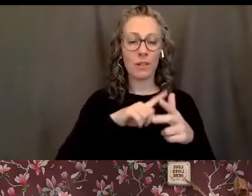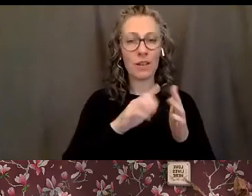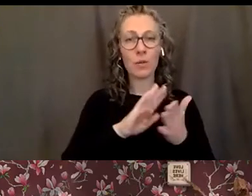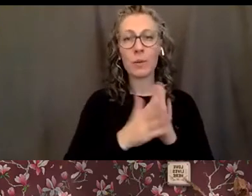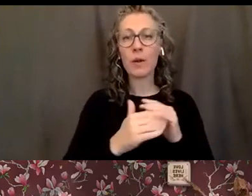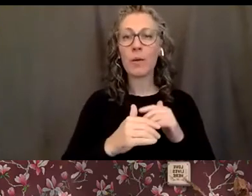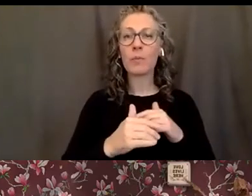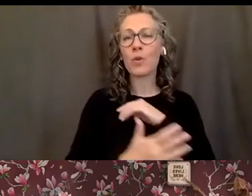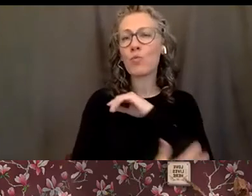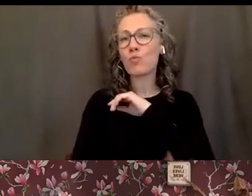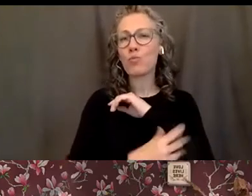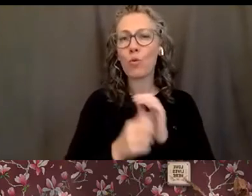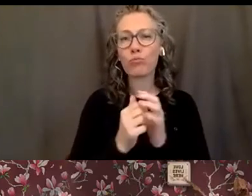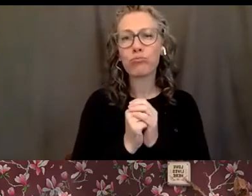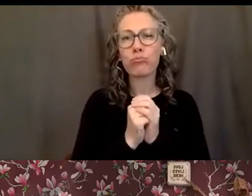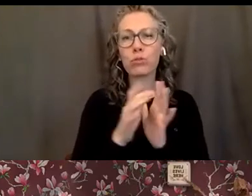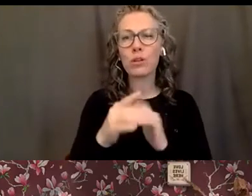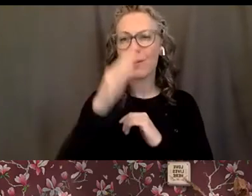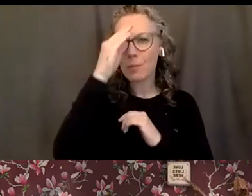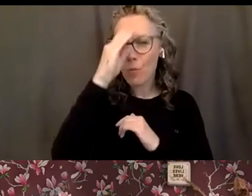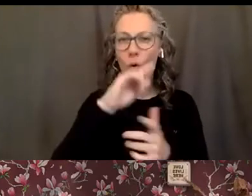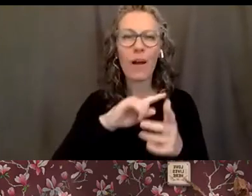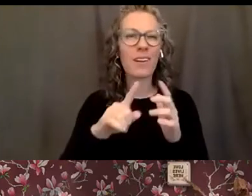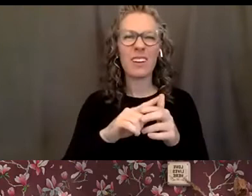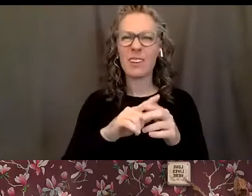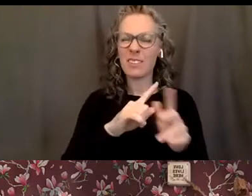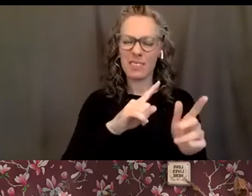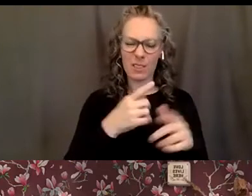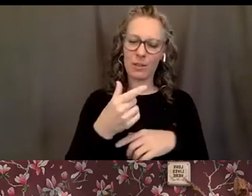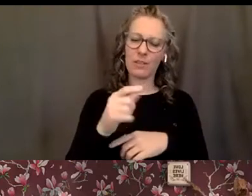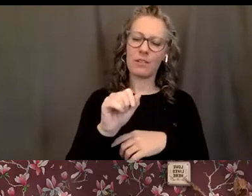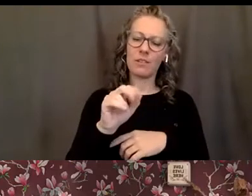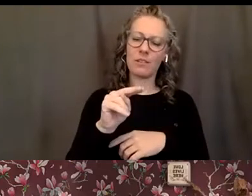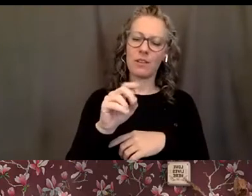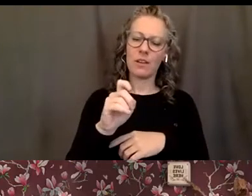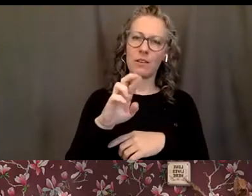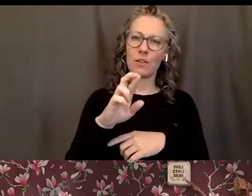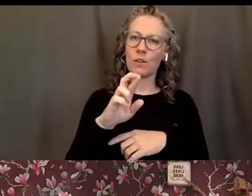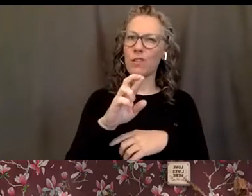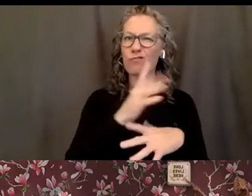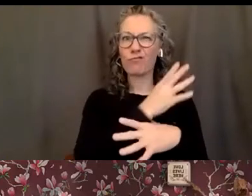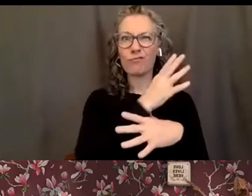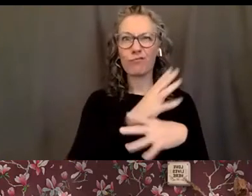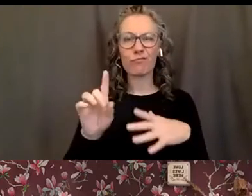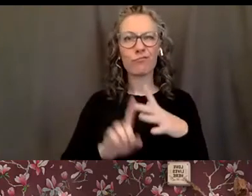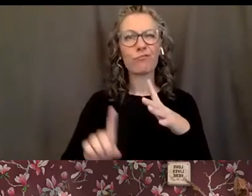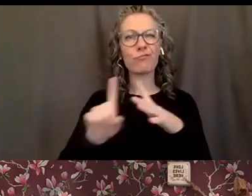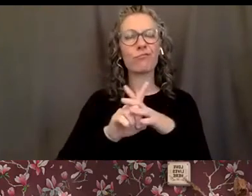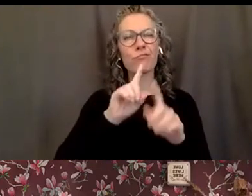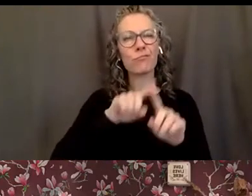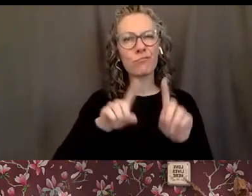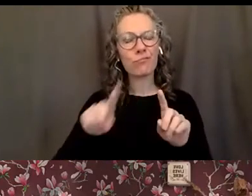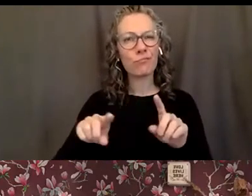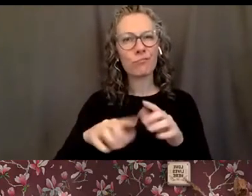little boy, or so there is a lot of that gender identity theme built